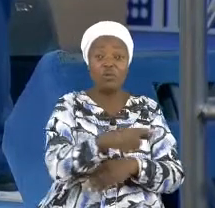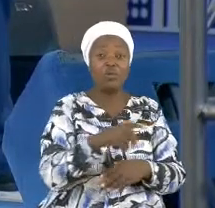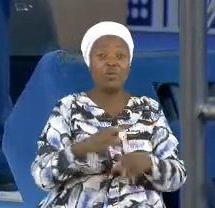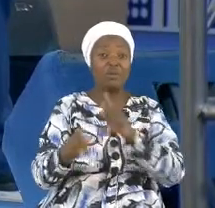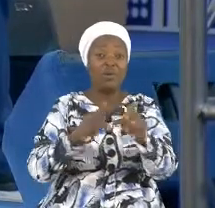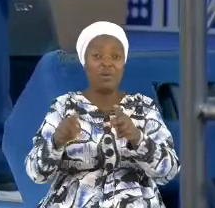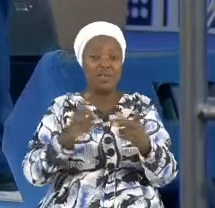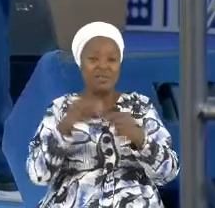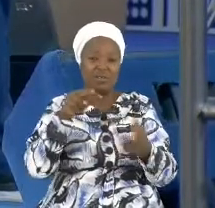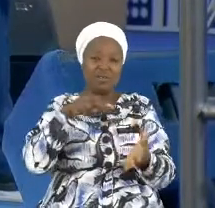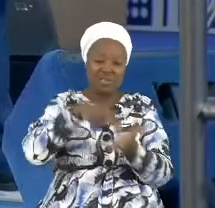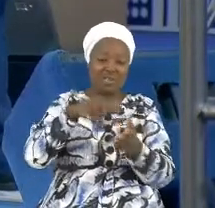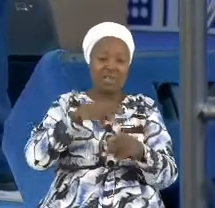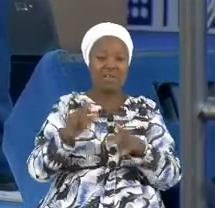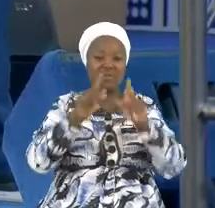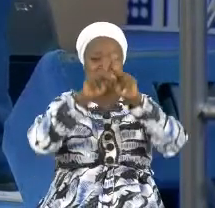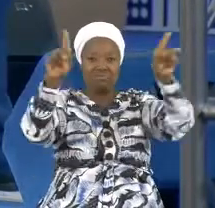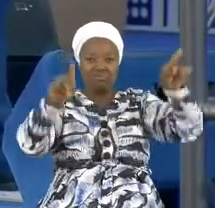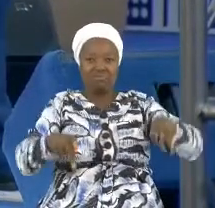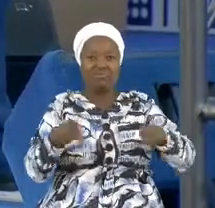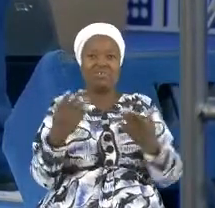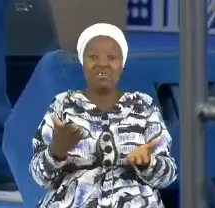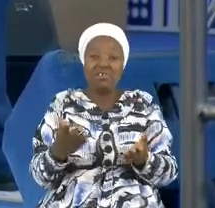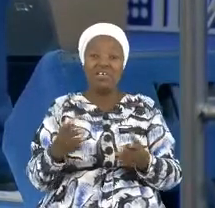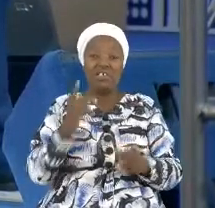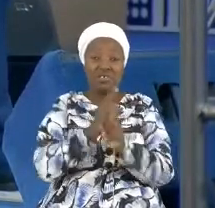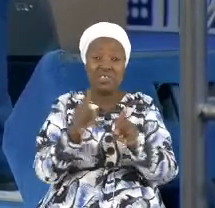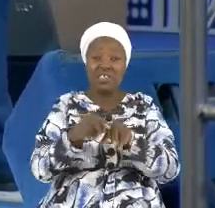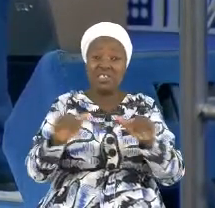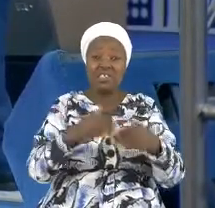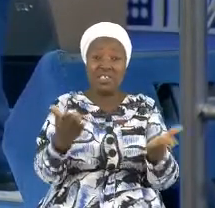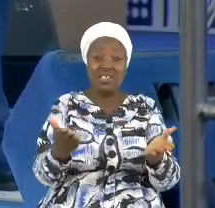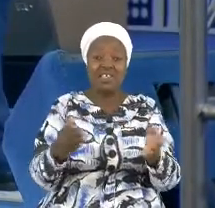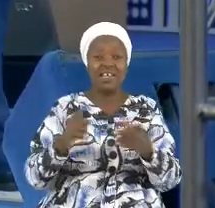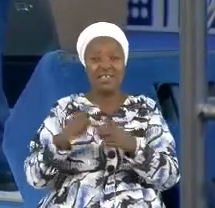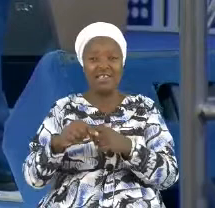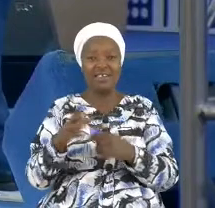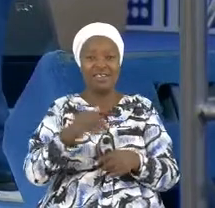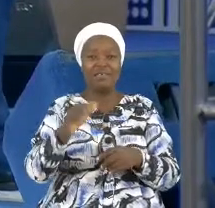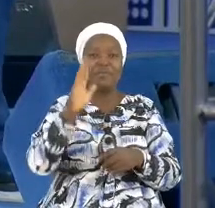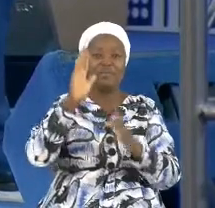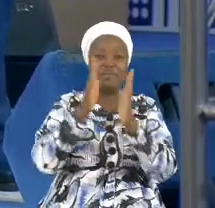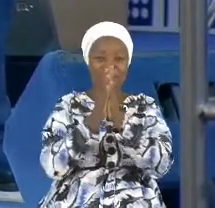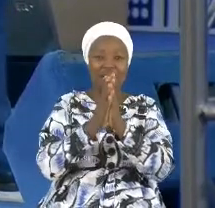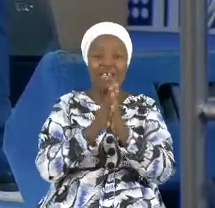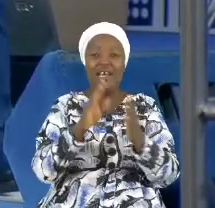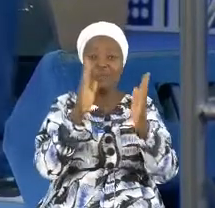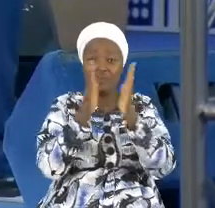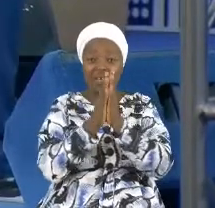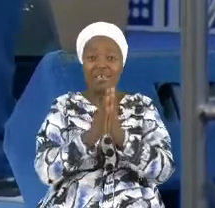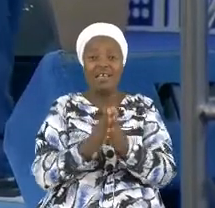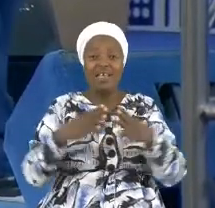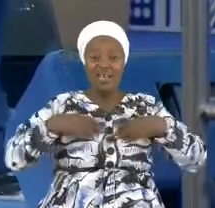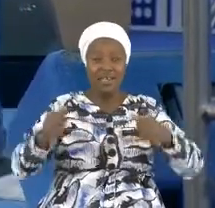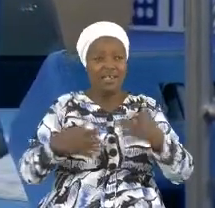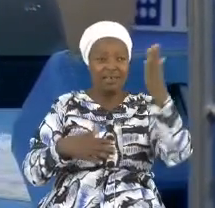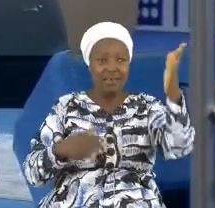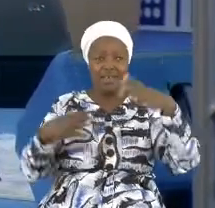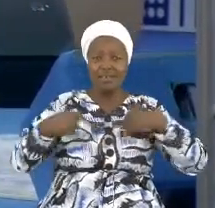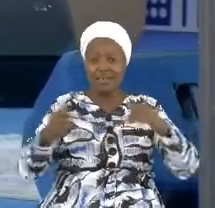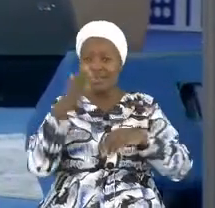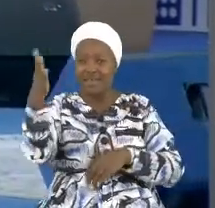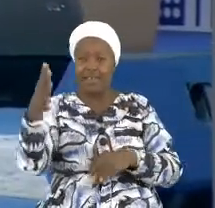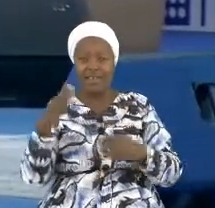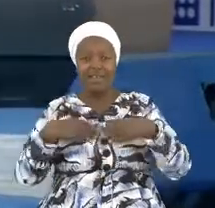pulpit, just like I do here. And then I prayed, healing there, healing there, healing there. They started coming